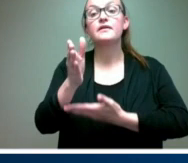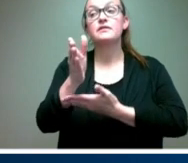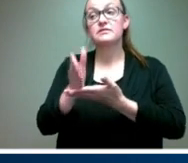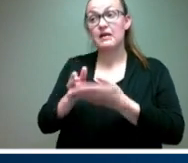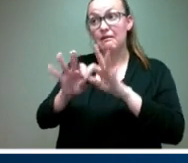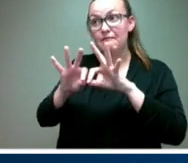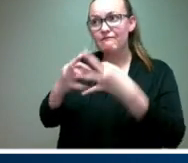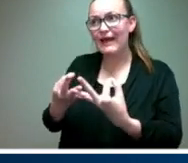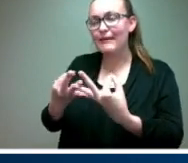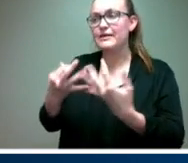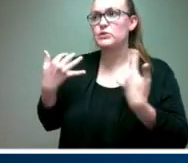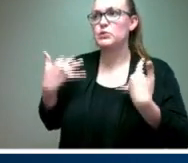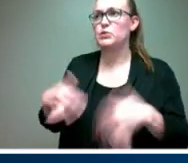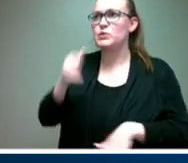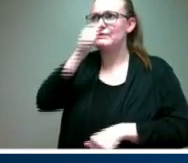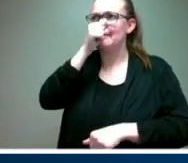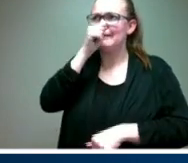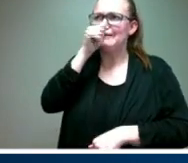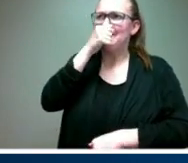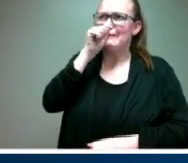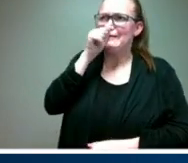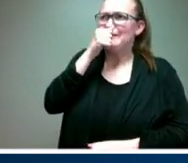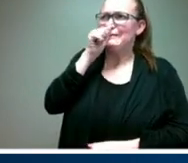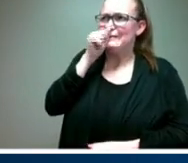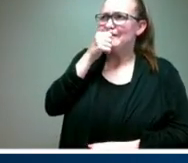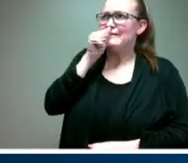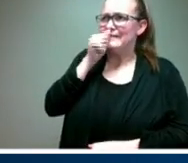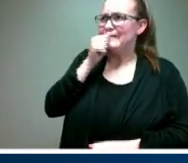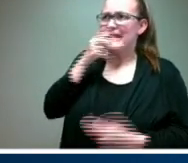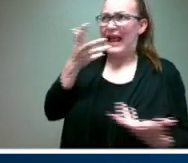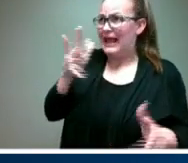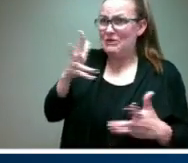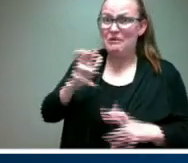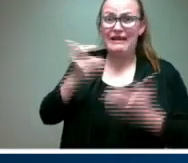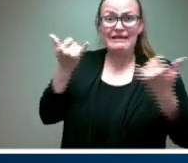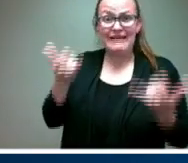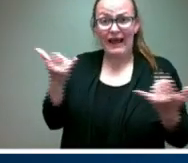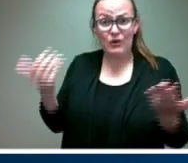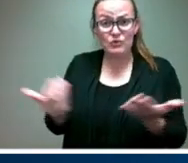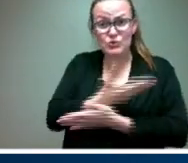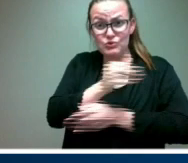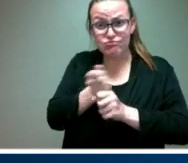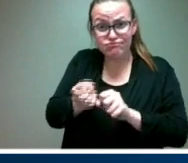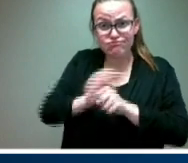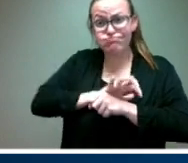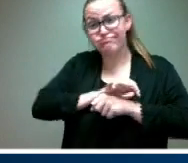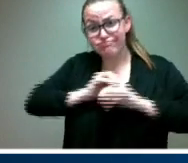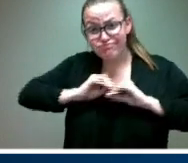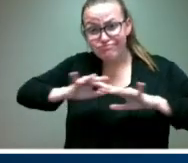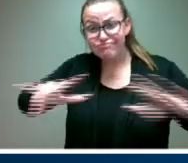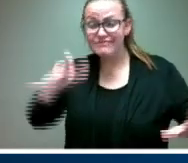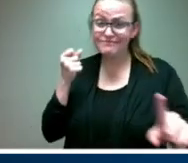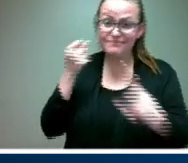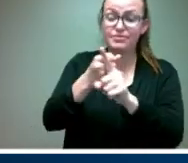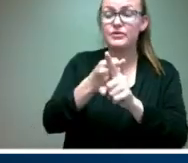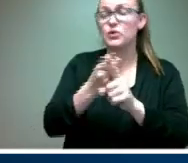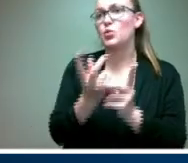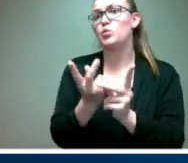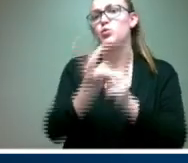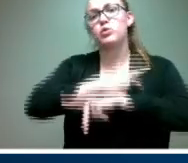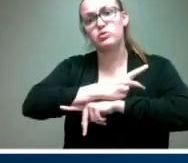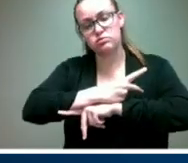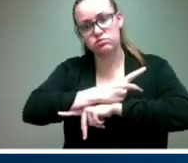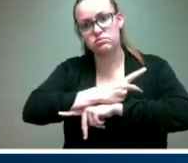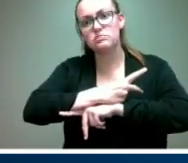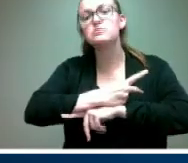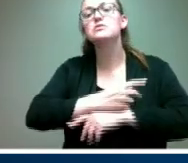stressors. I also think about those folks who are still coming to work every day and doing the essential work of